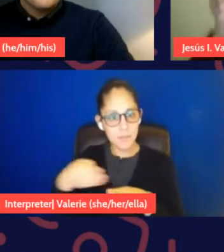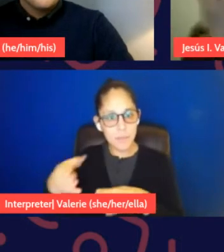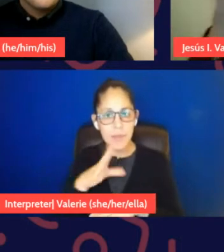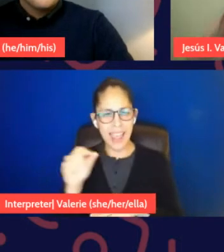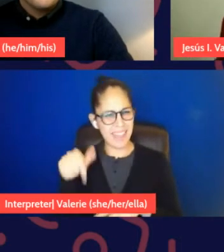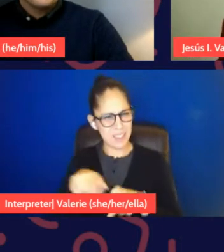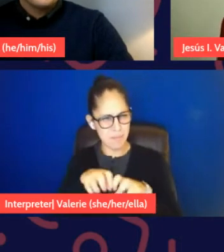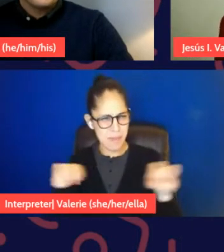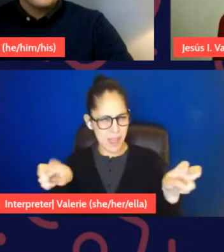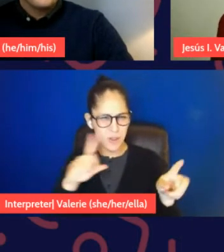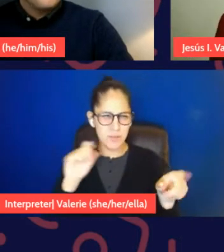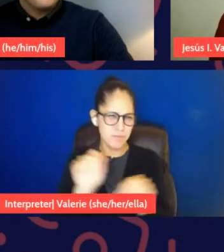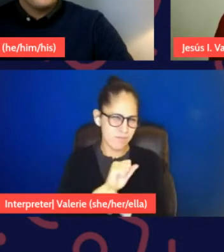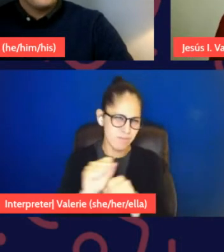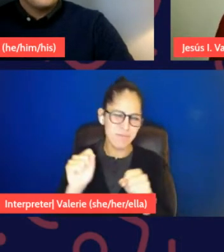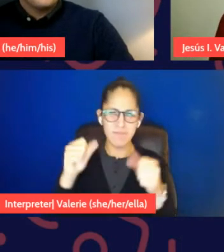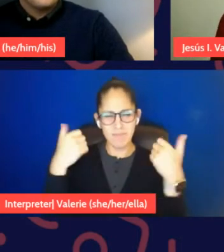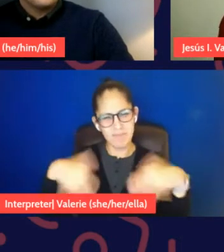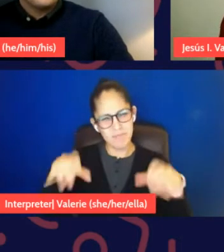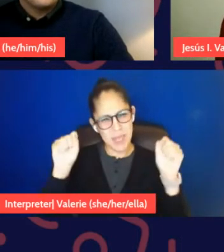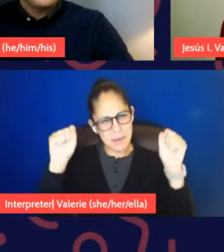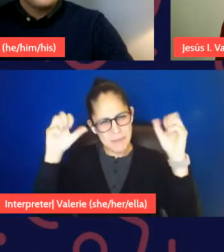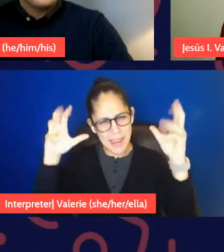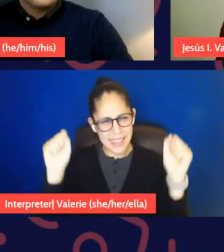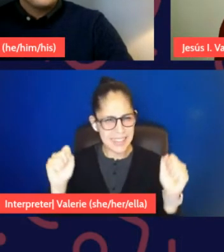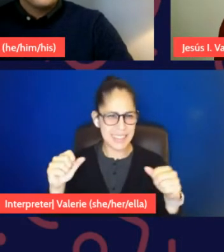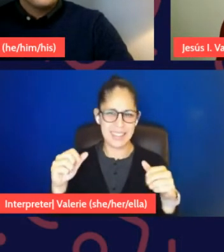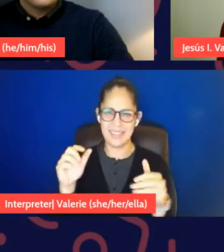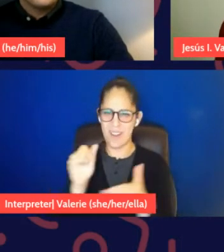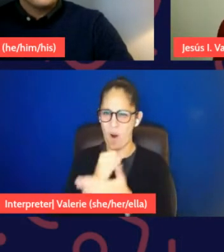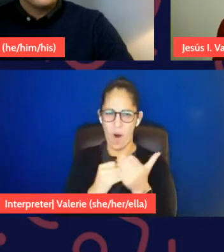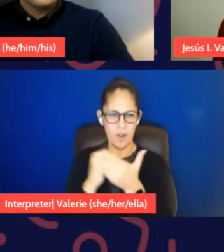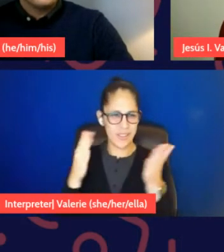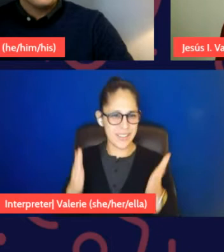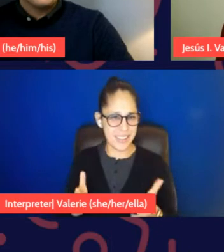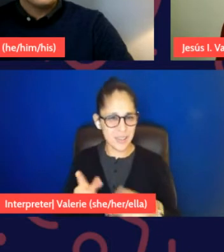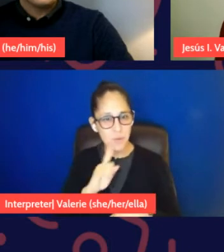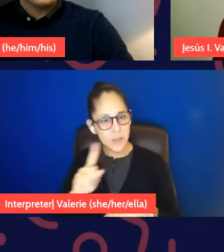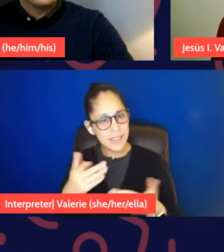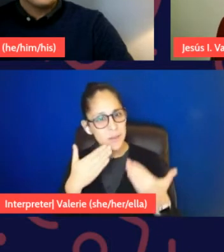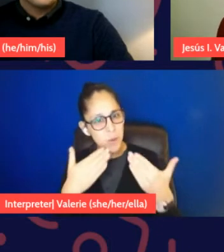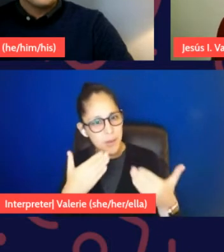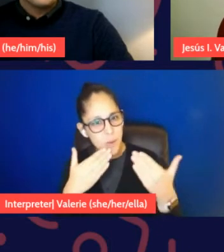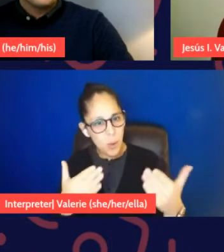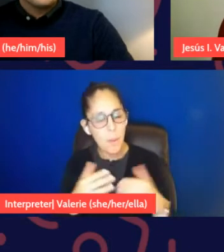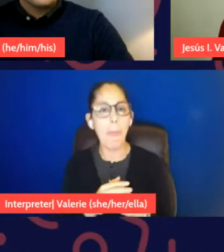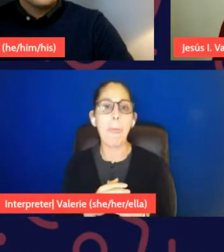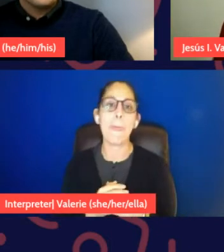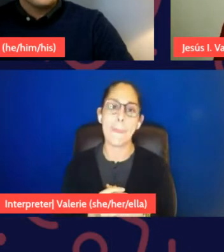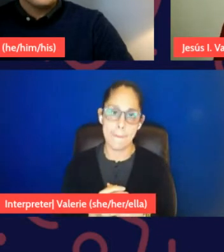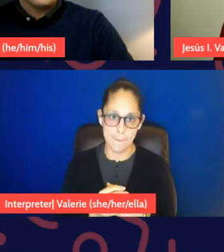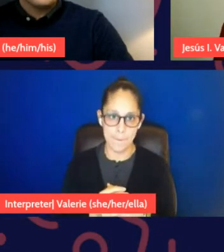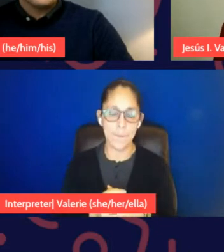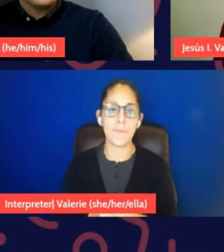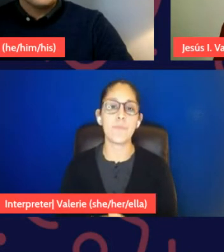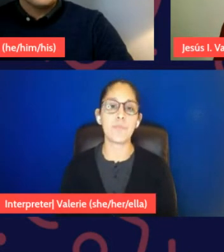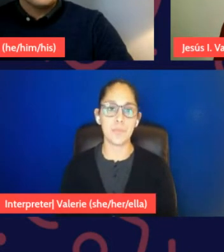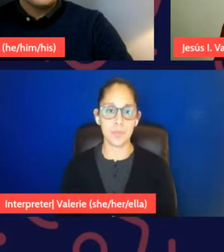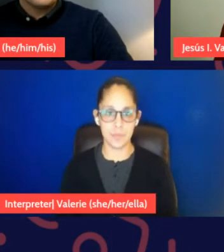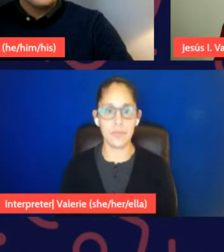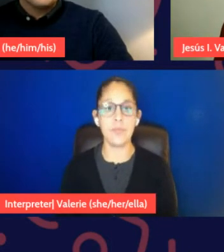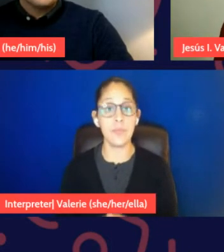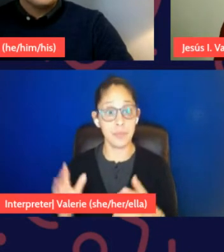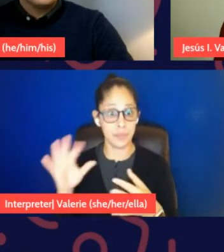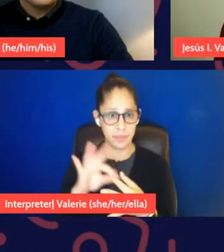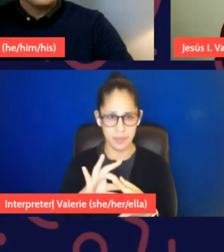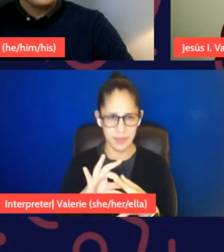like constellation of really wondrous artists. So really grateful. In terms of